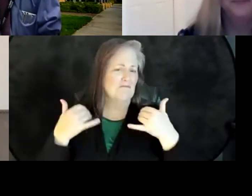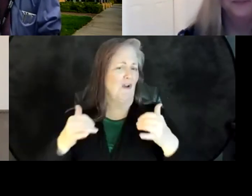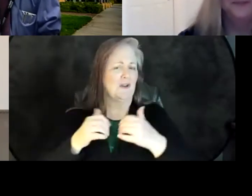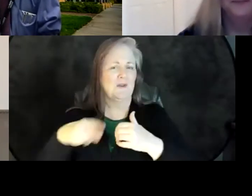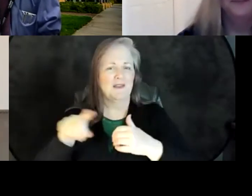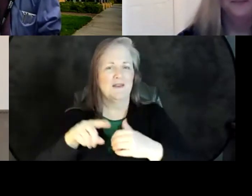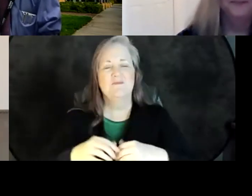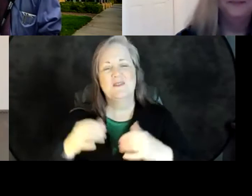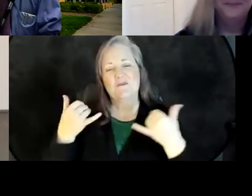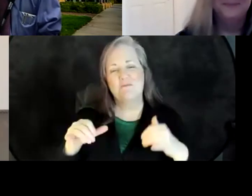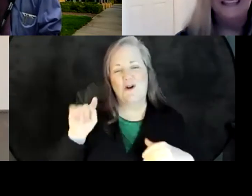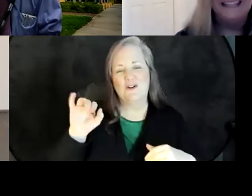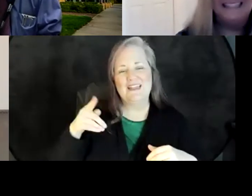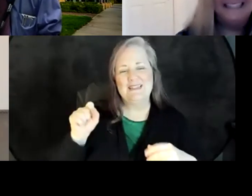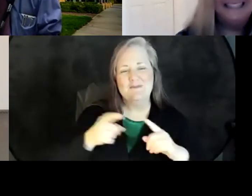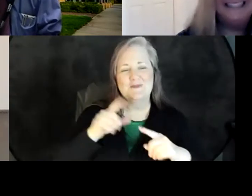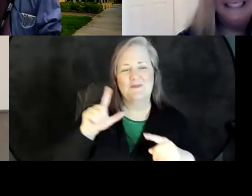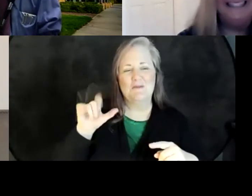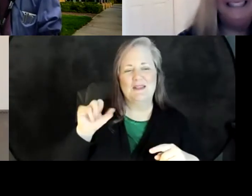Party tips from Linan.